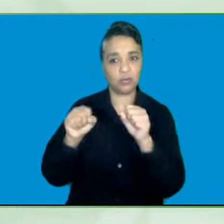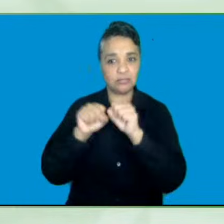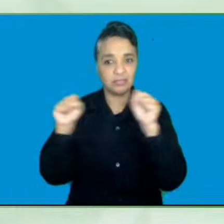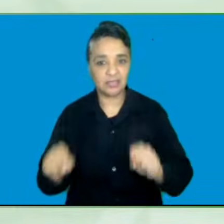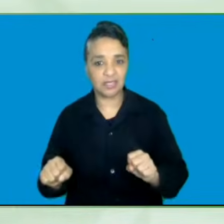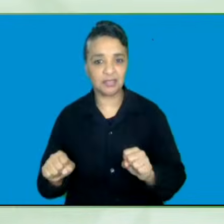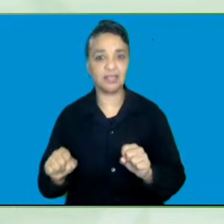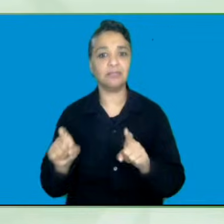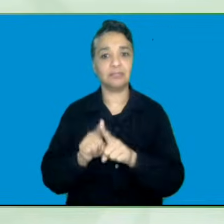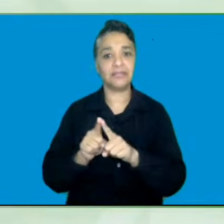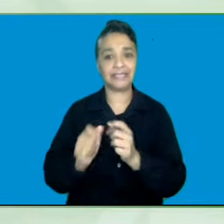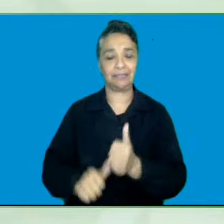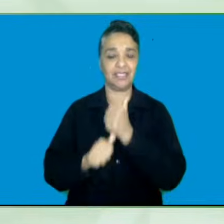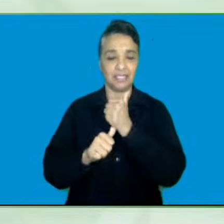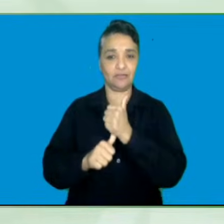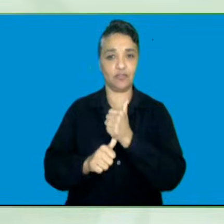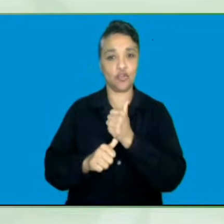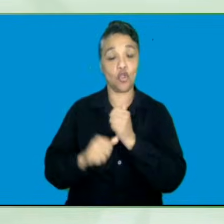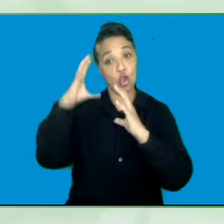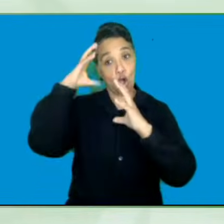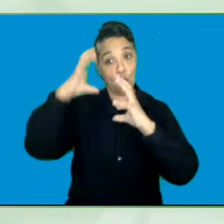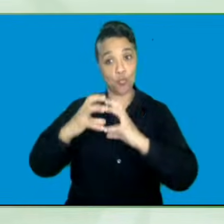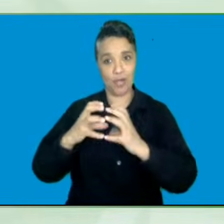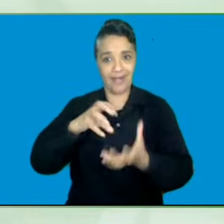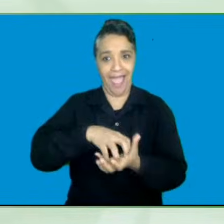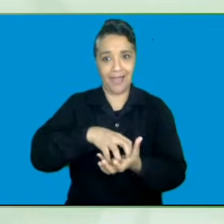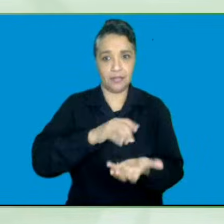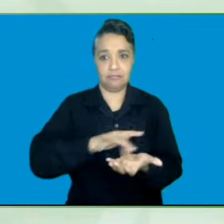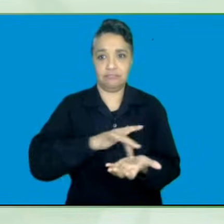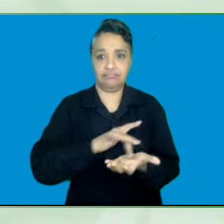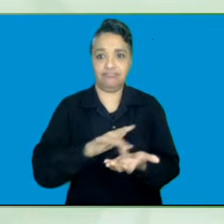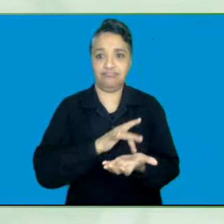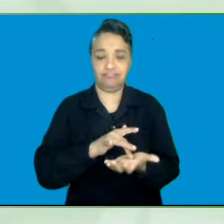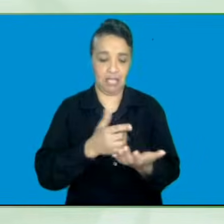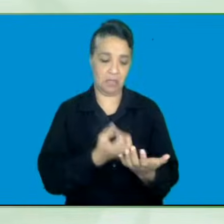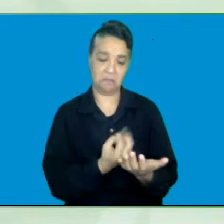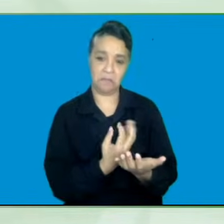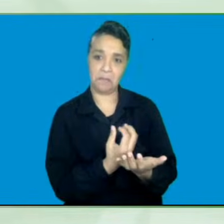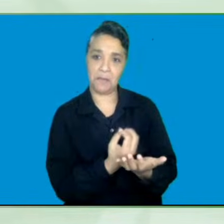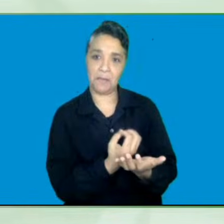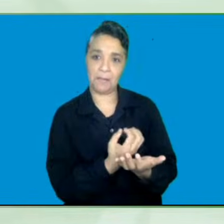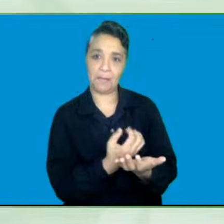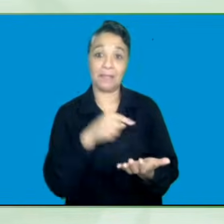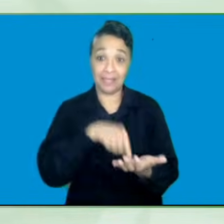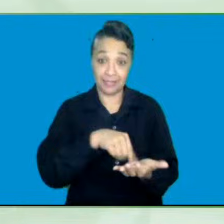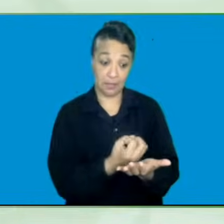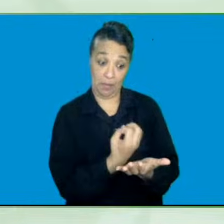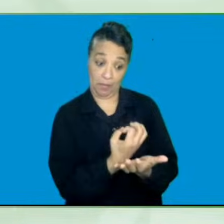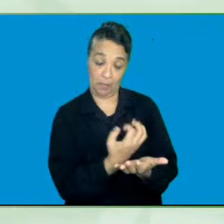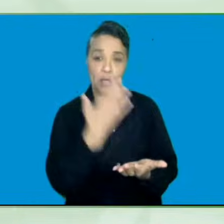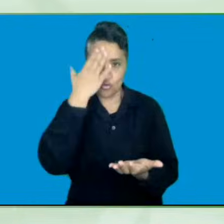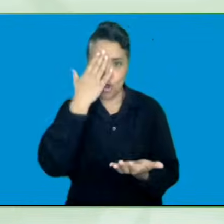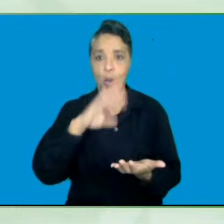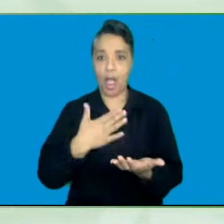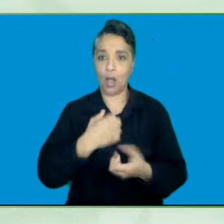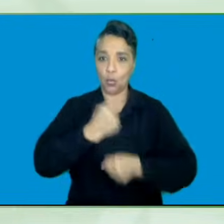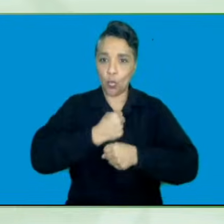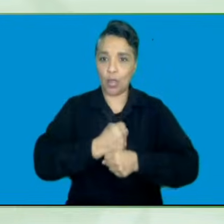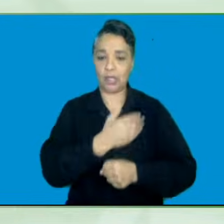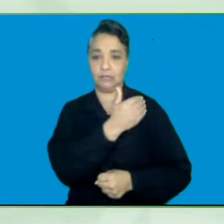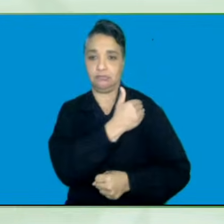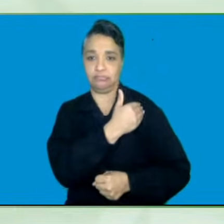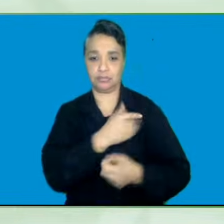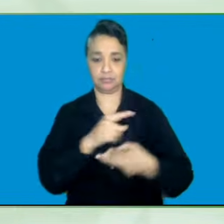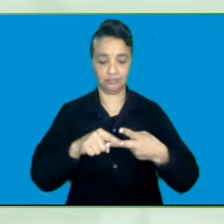in Hand, which provide step-by-step instructions to enable learners to carry out sequential tasks or to